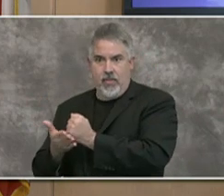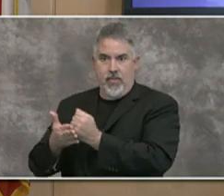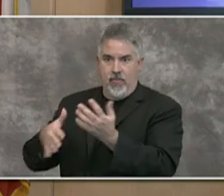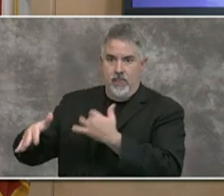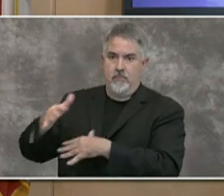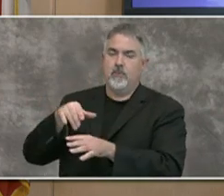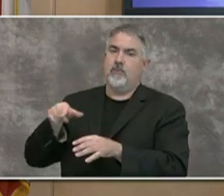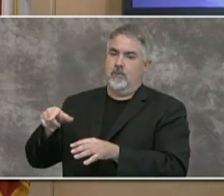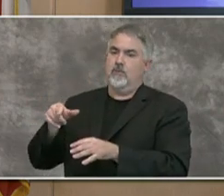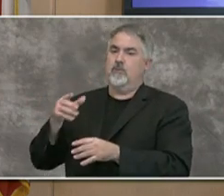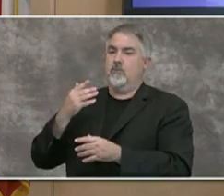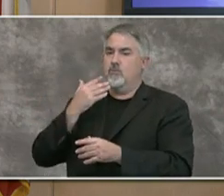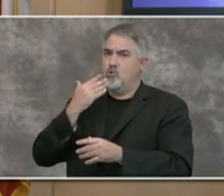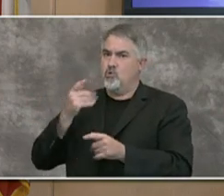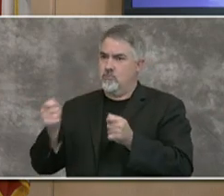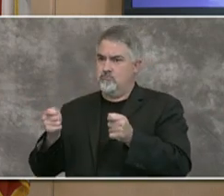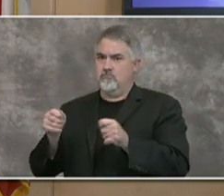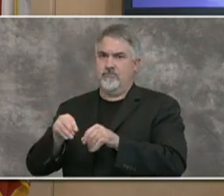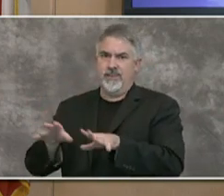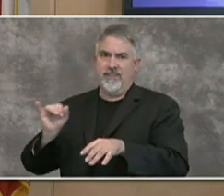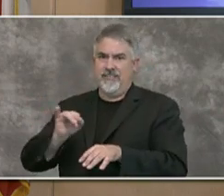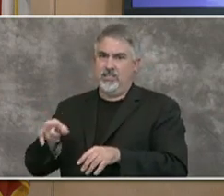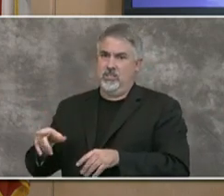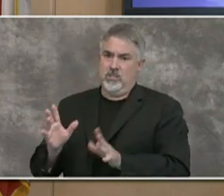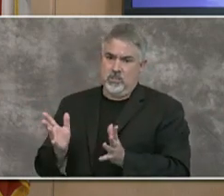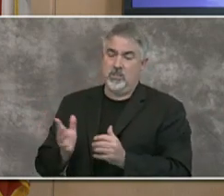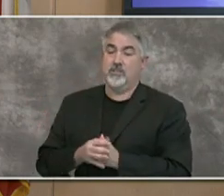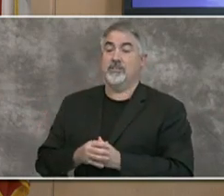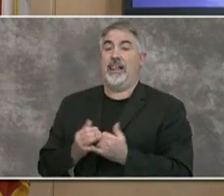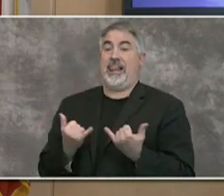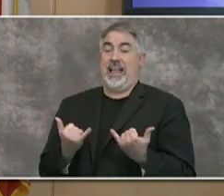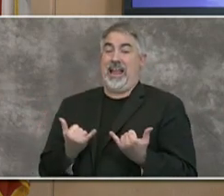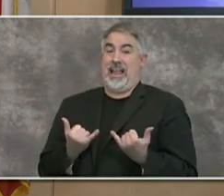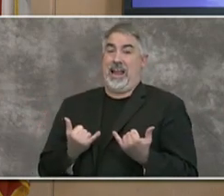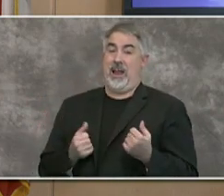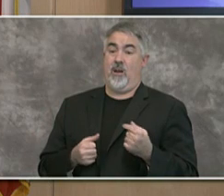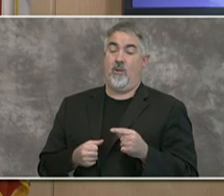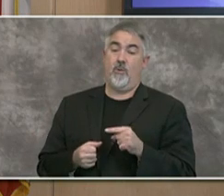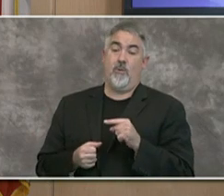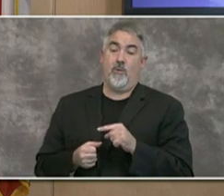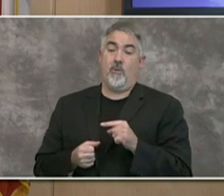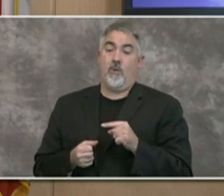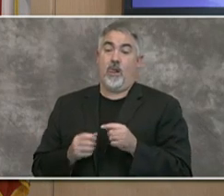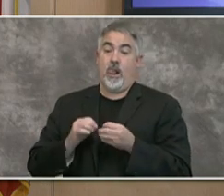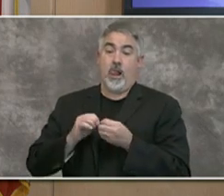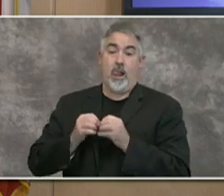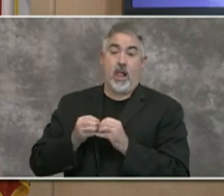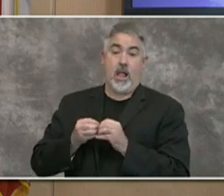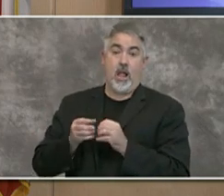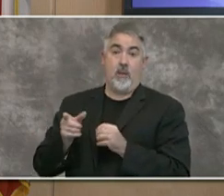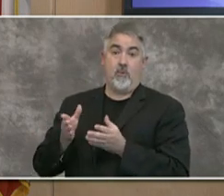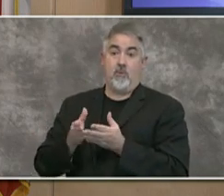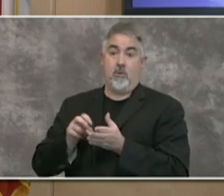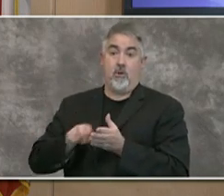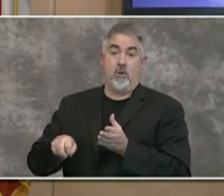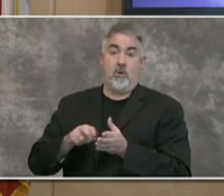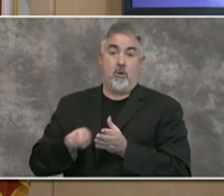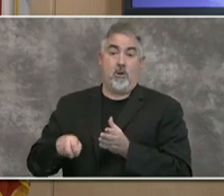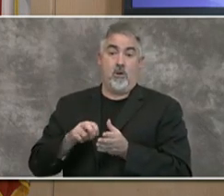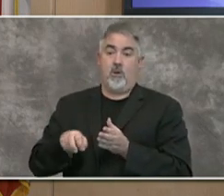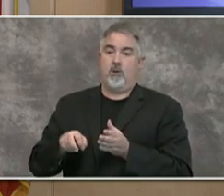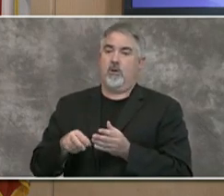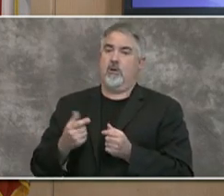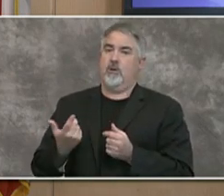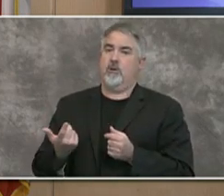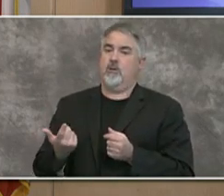control. And at this time, the number of cases that are coming off the ship is not significantly impacting